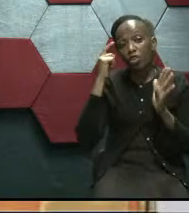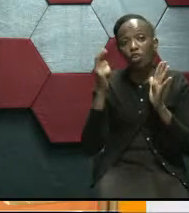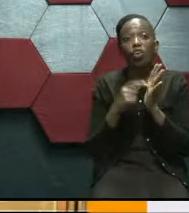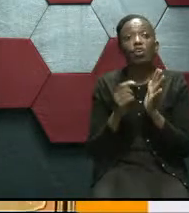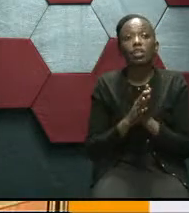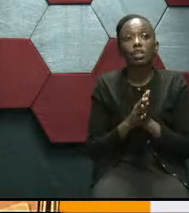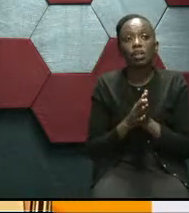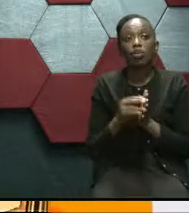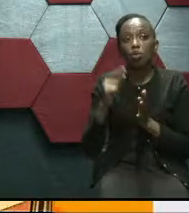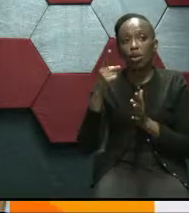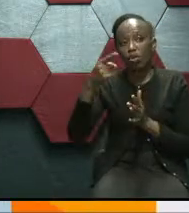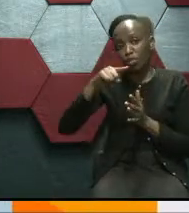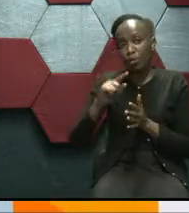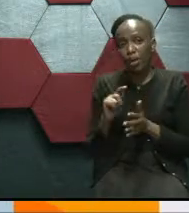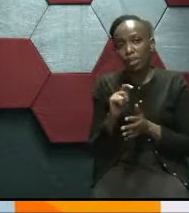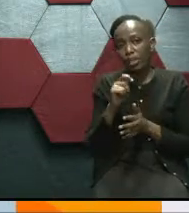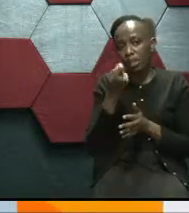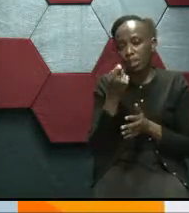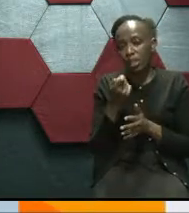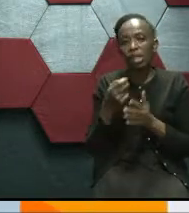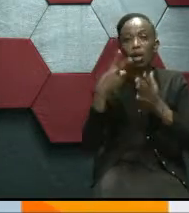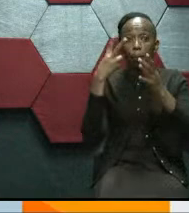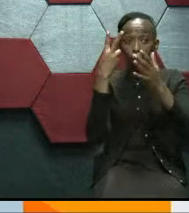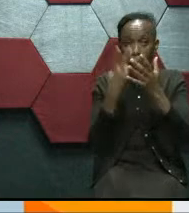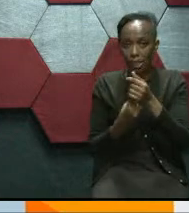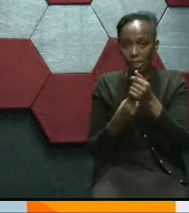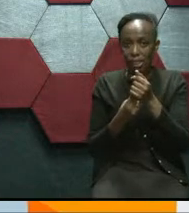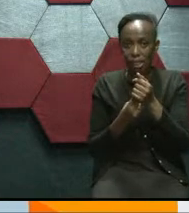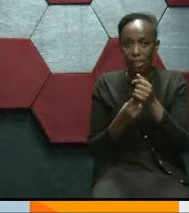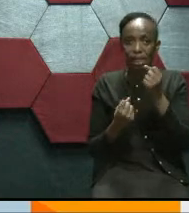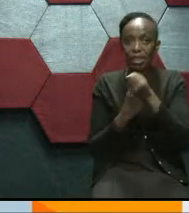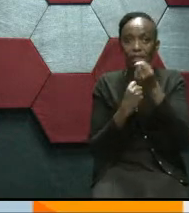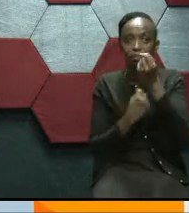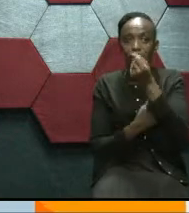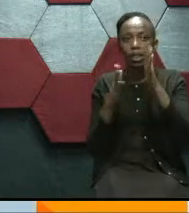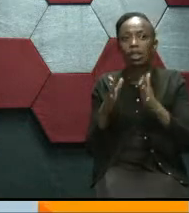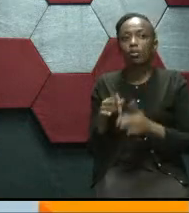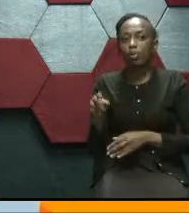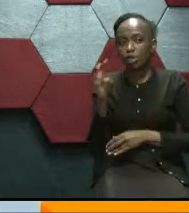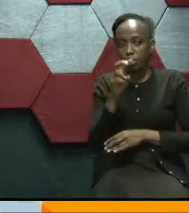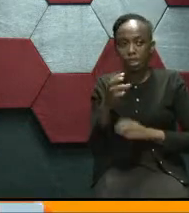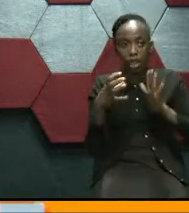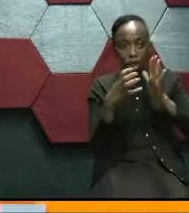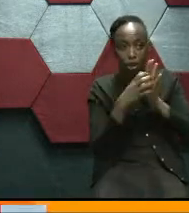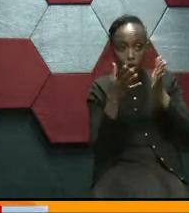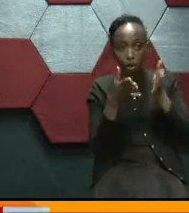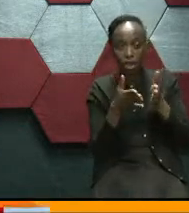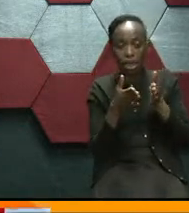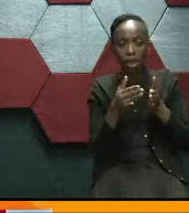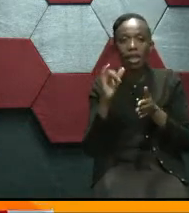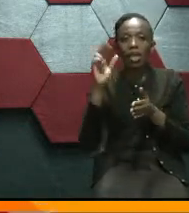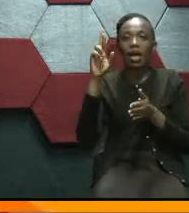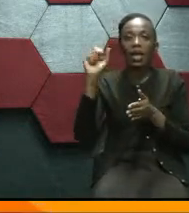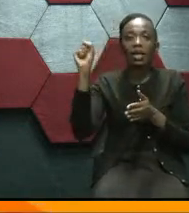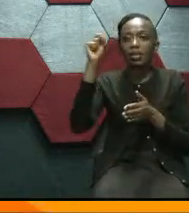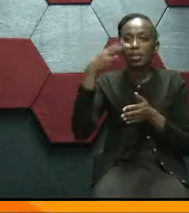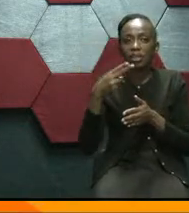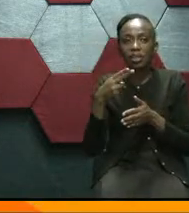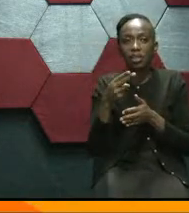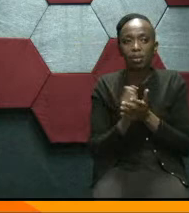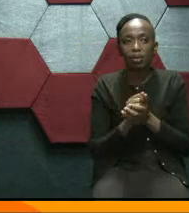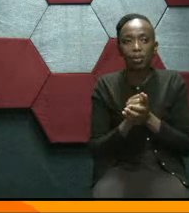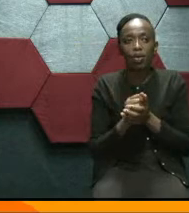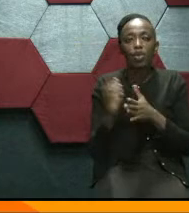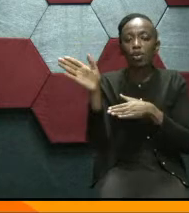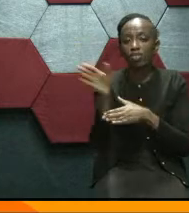recognize one of our key partners and sponsors, and you can actually see their logo here, the Irish, not their logo rather, their